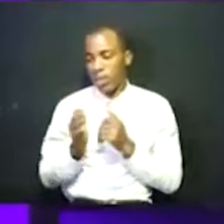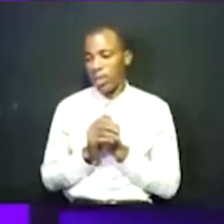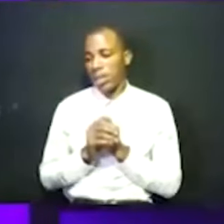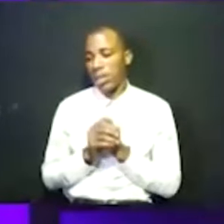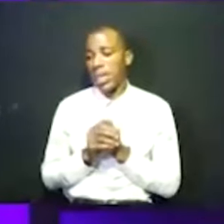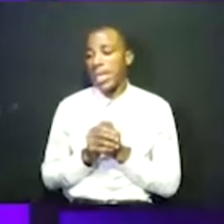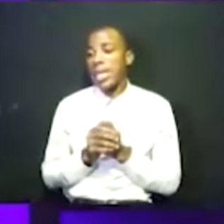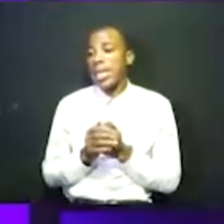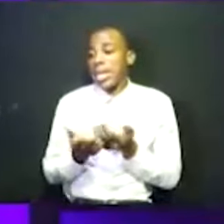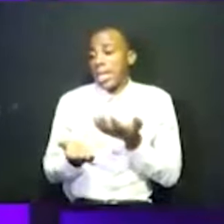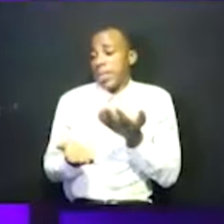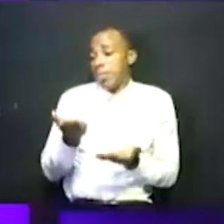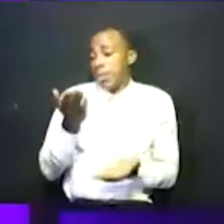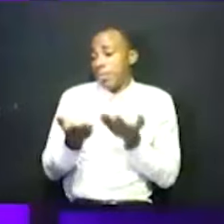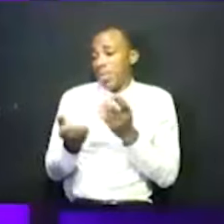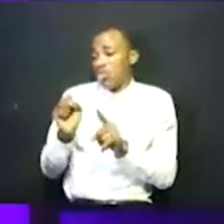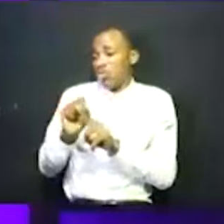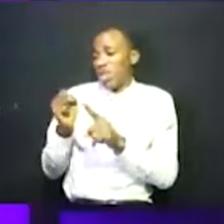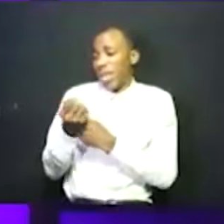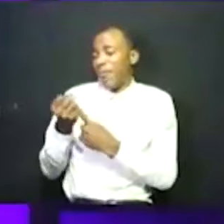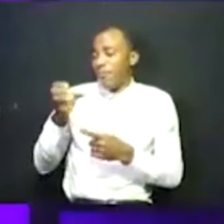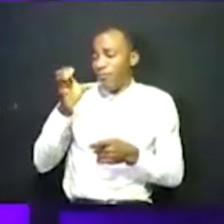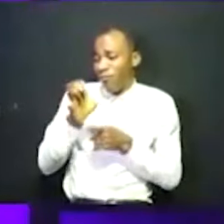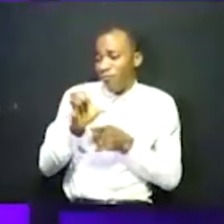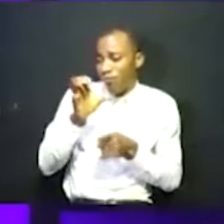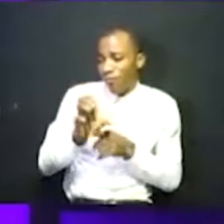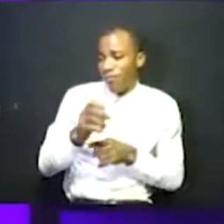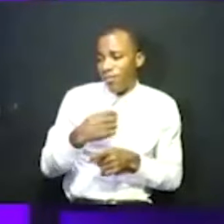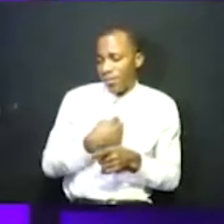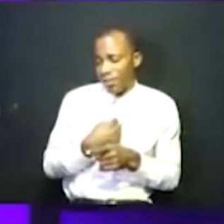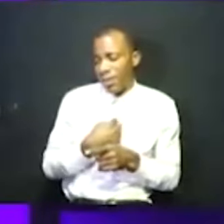be forced by society to